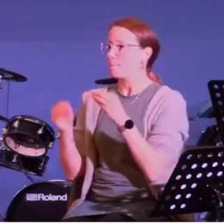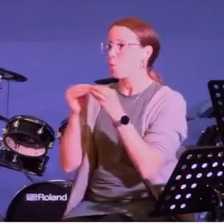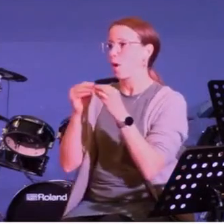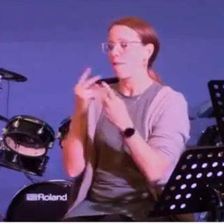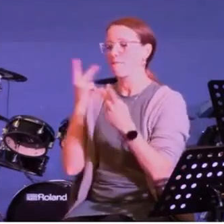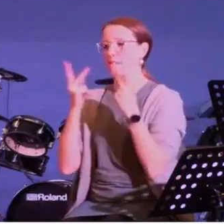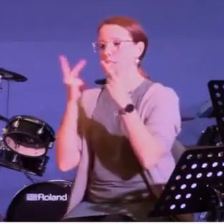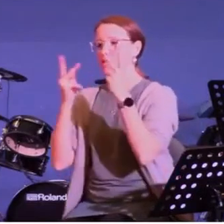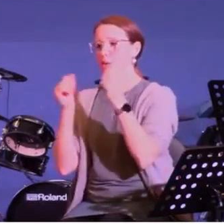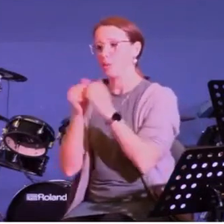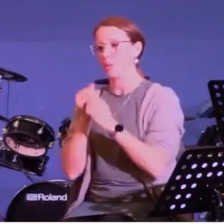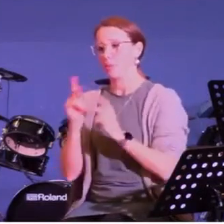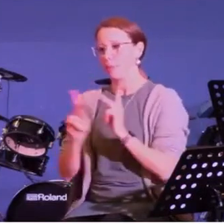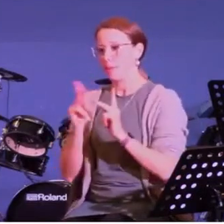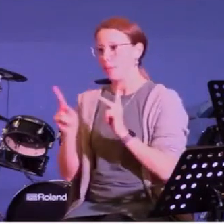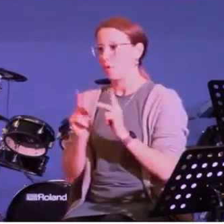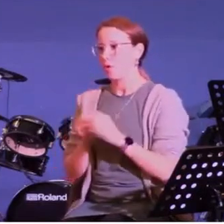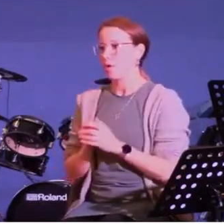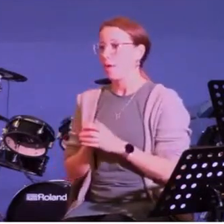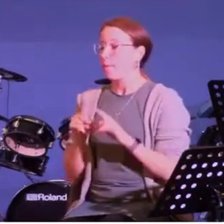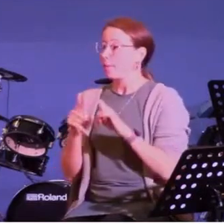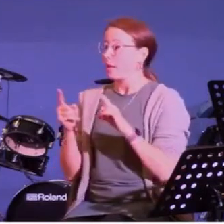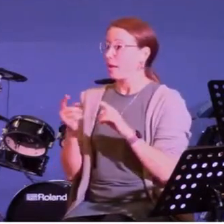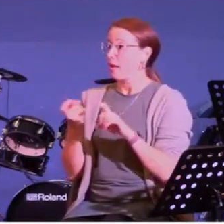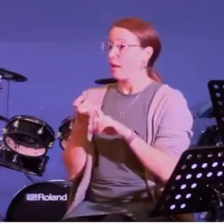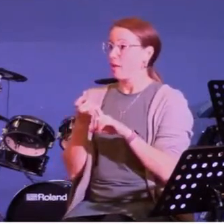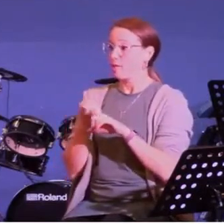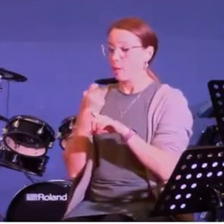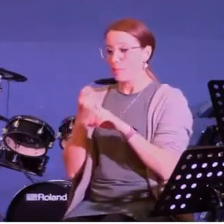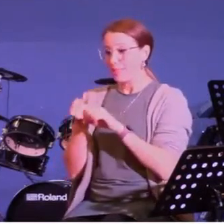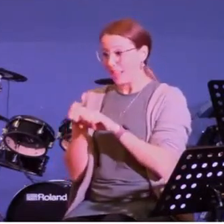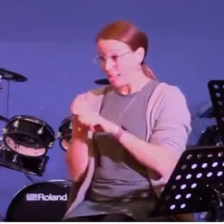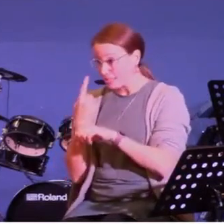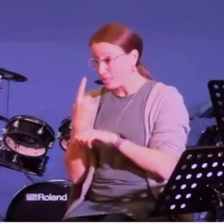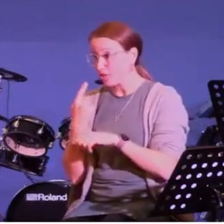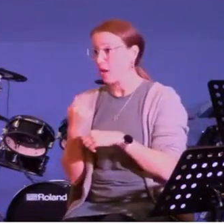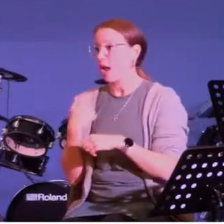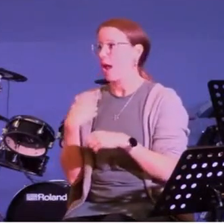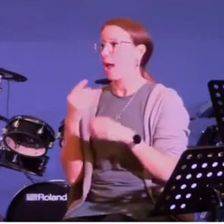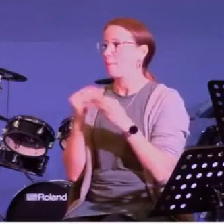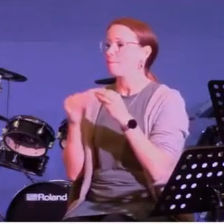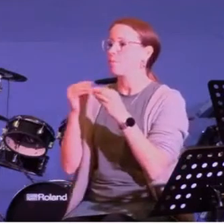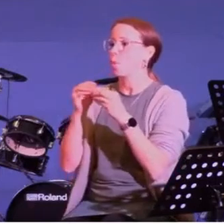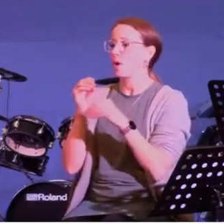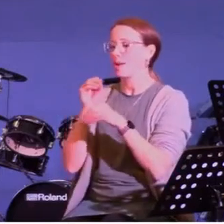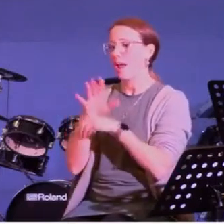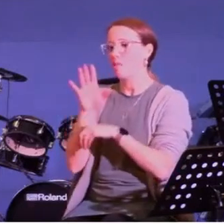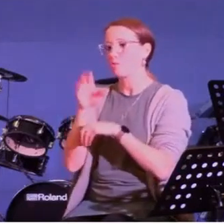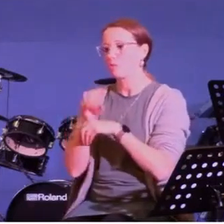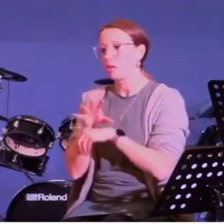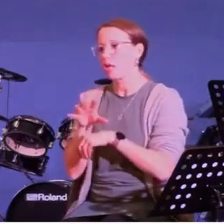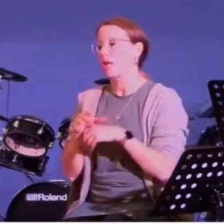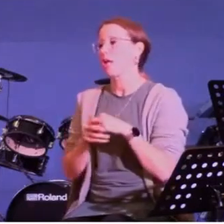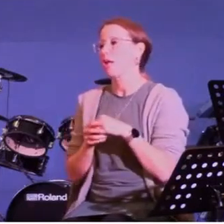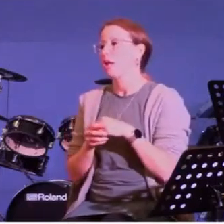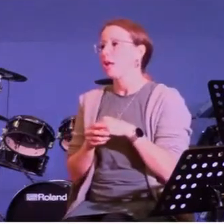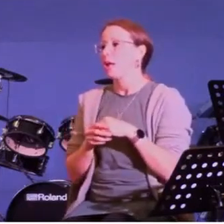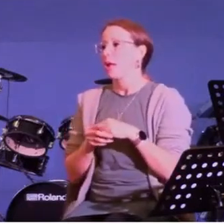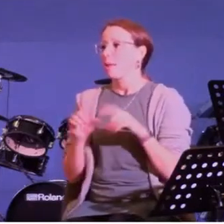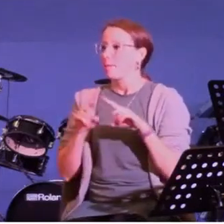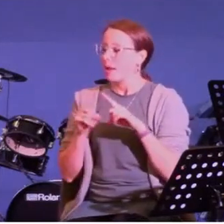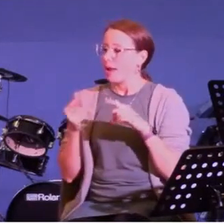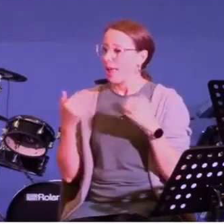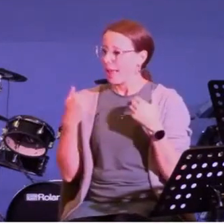But as the year has gone, or since last year I did a lot of more advisory and counseling and things like that. But this past year, or I guess the year before, I've